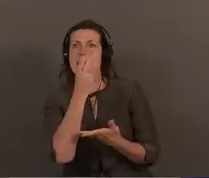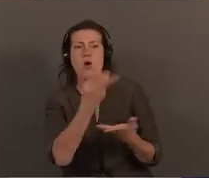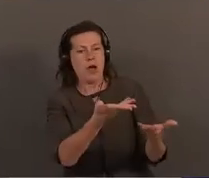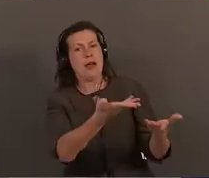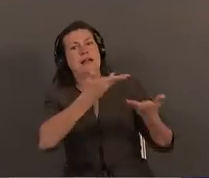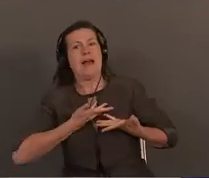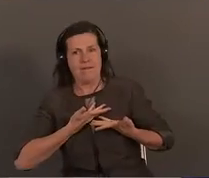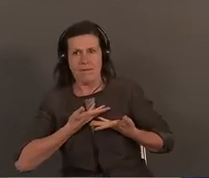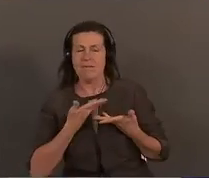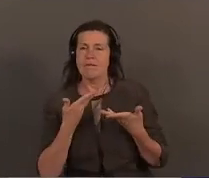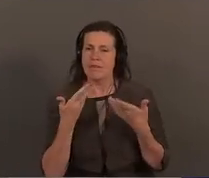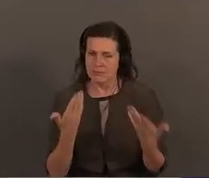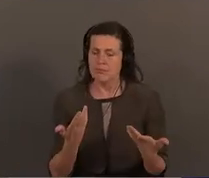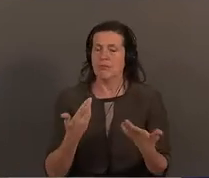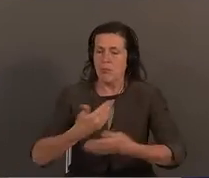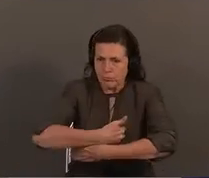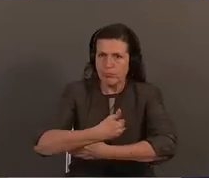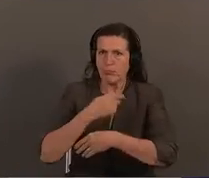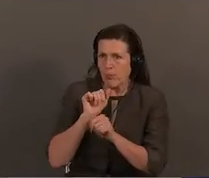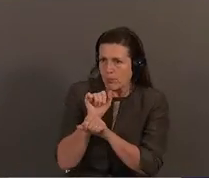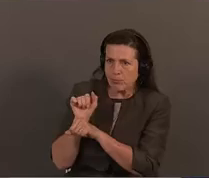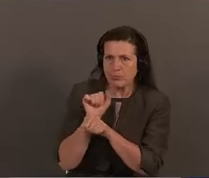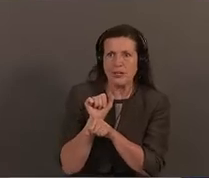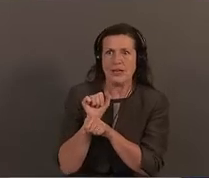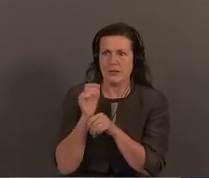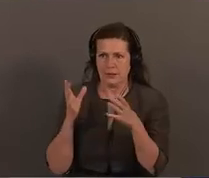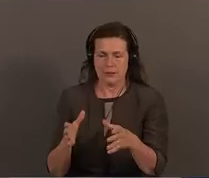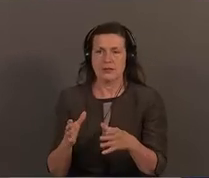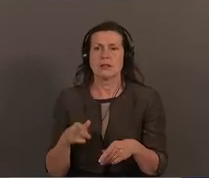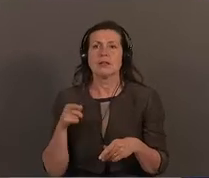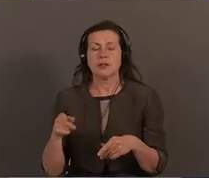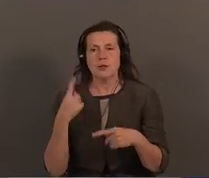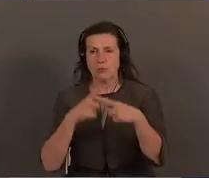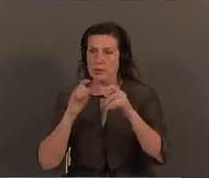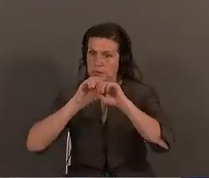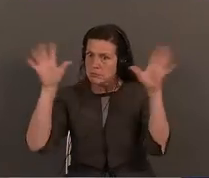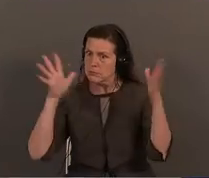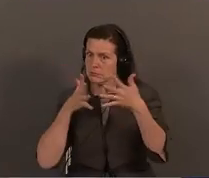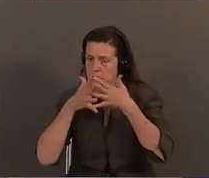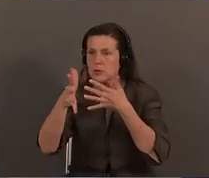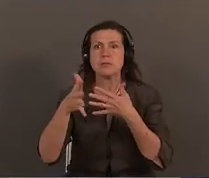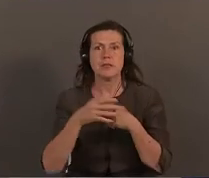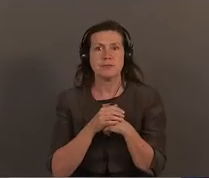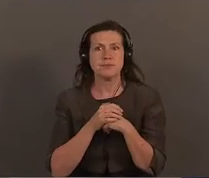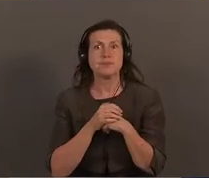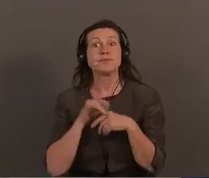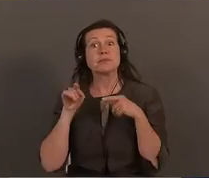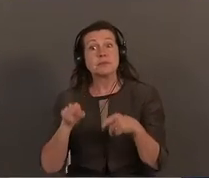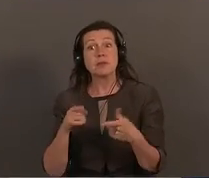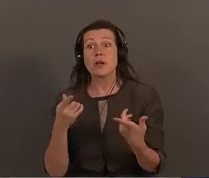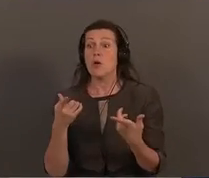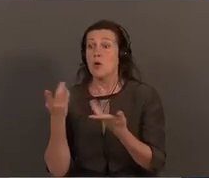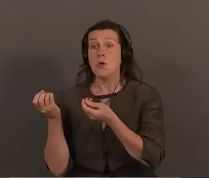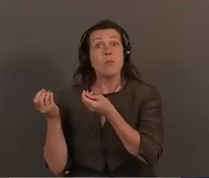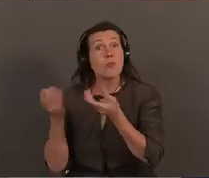are protected. They are protected because there's an element of transparency. Providers are bound to